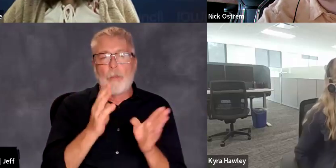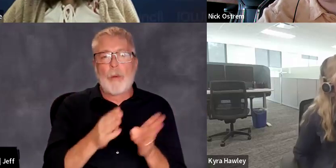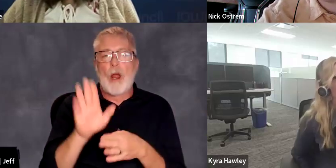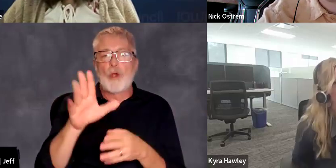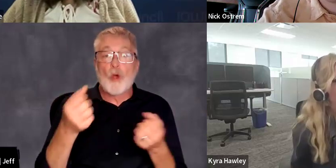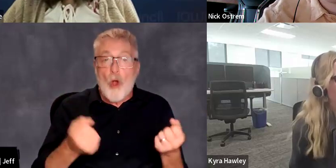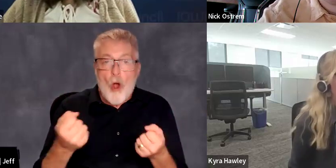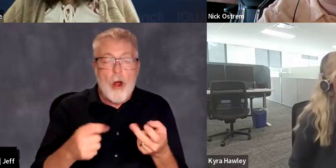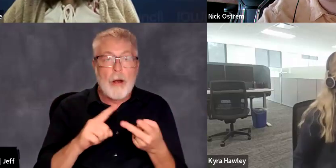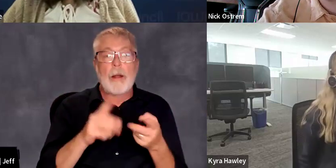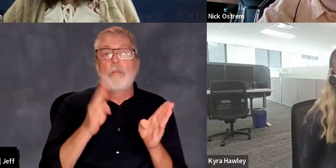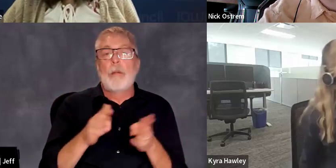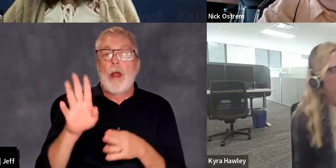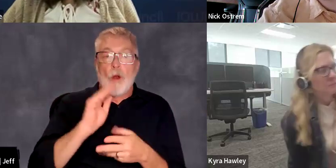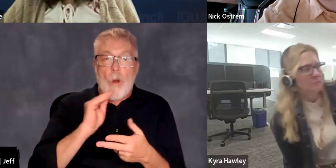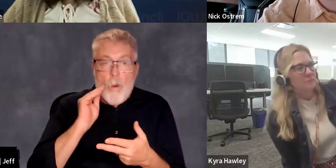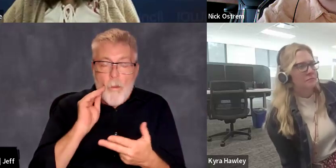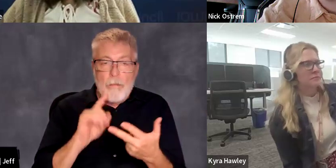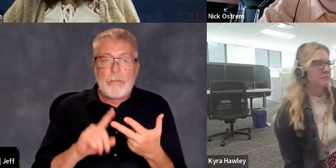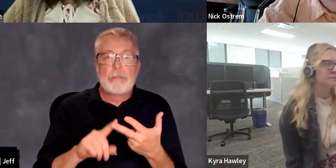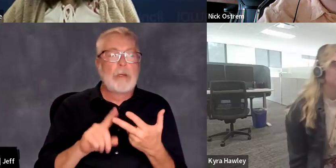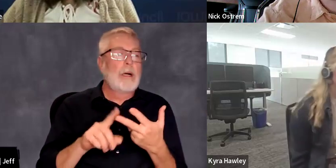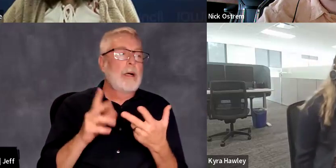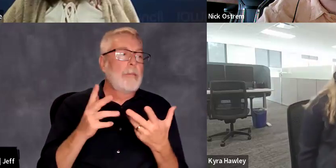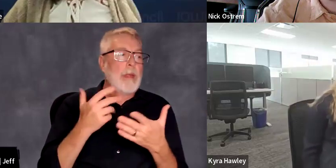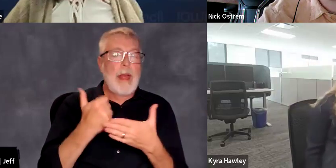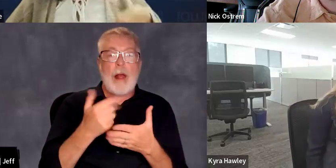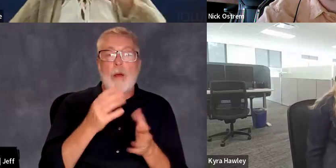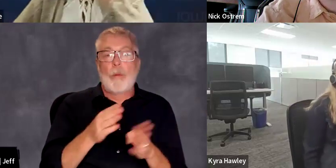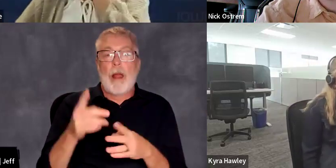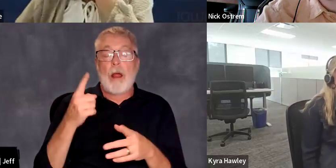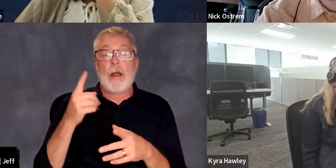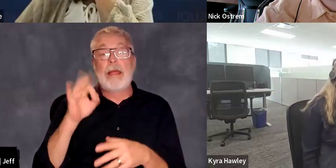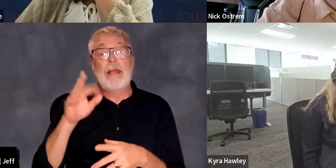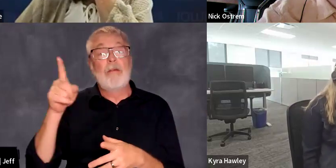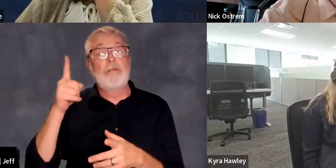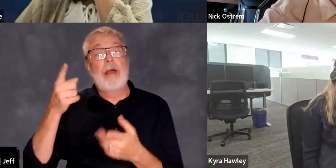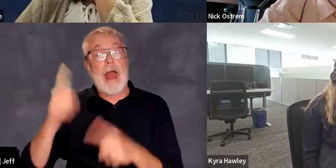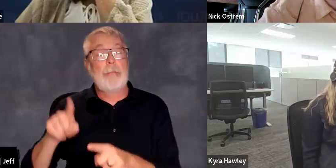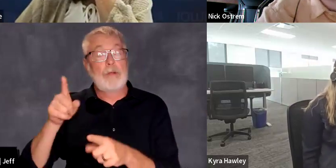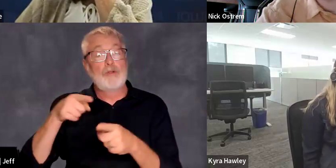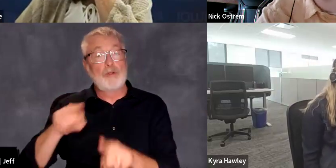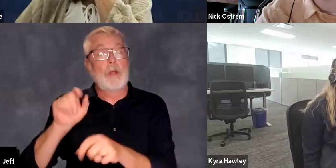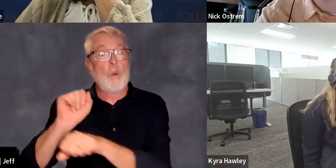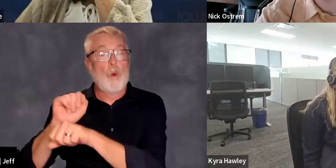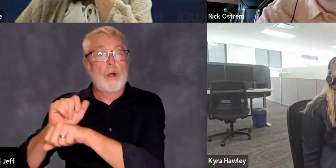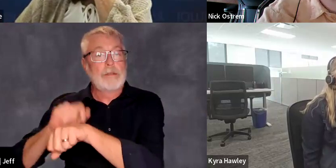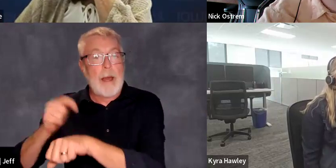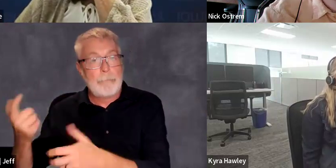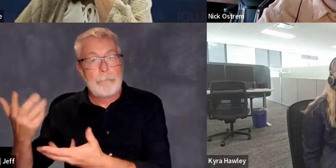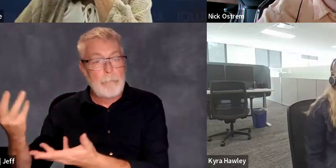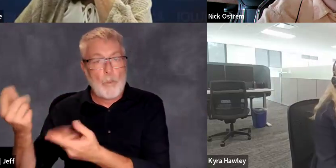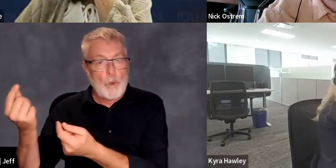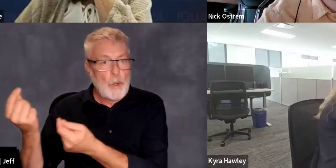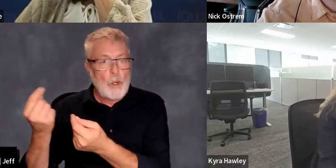car, what to do to help prepare your home, what to do to help you prepare when you're at work or in a public setting. Um, if you or someone you love